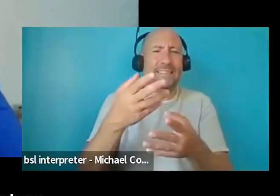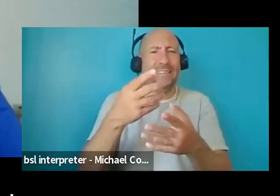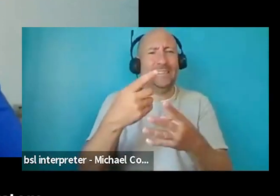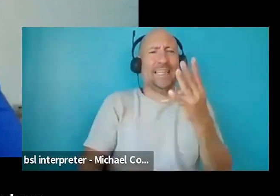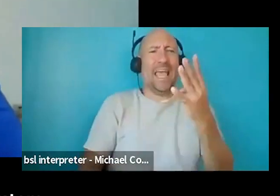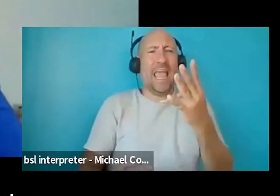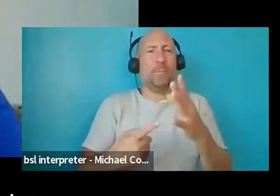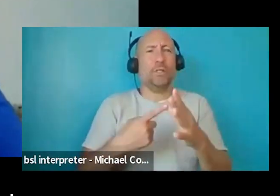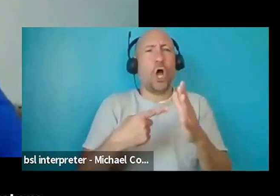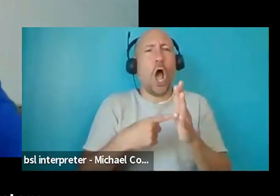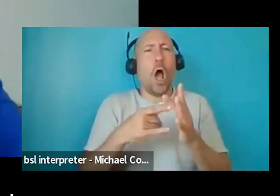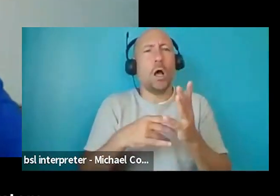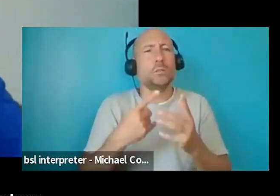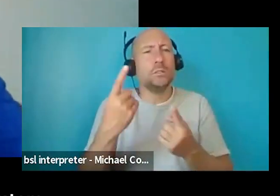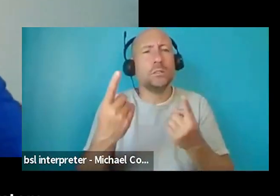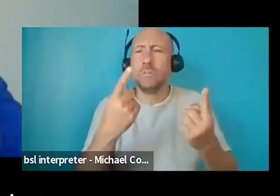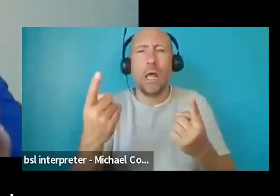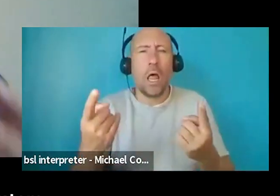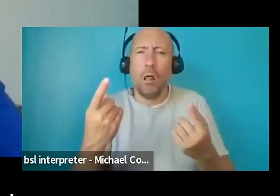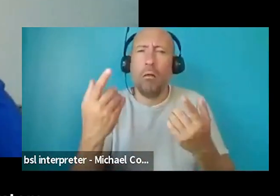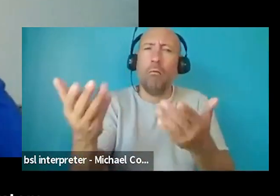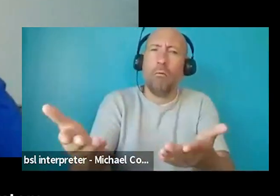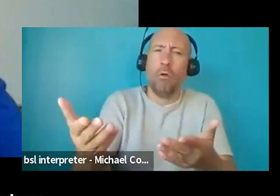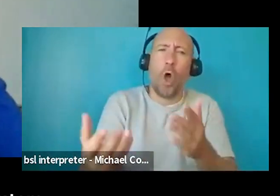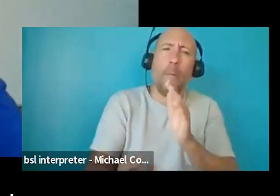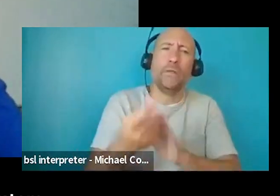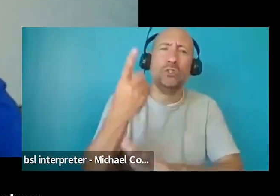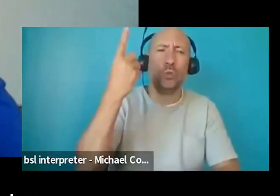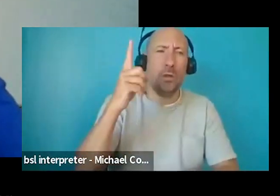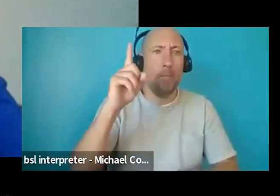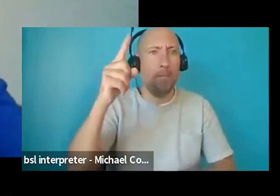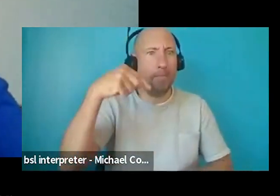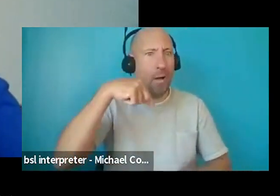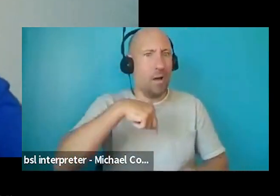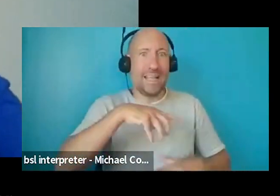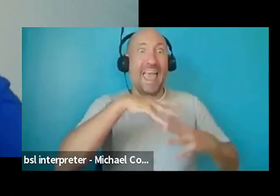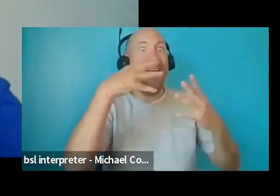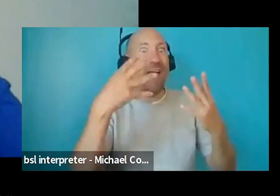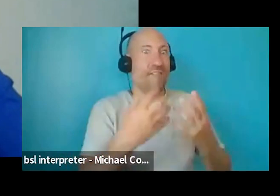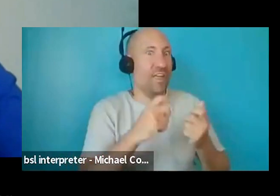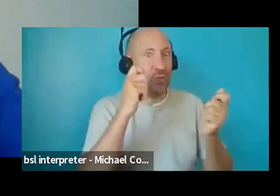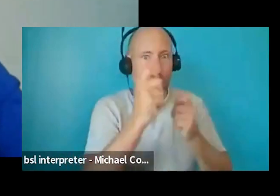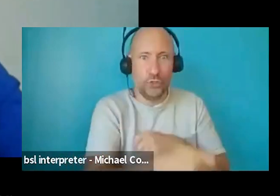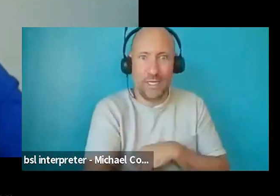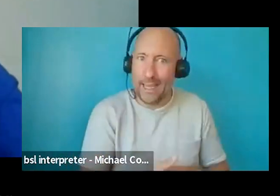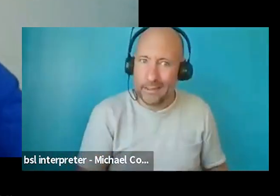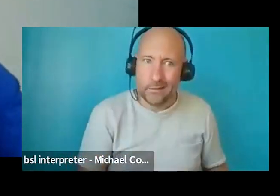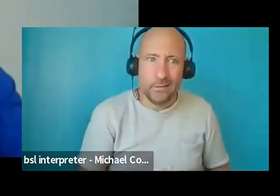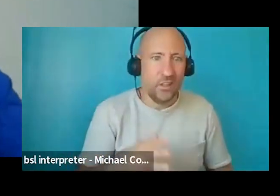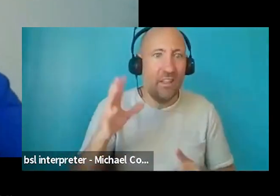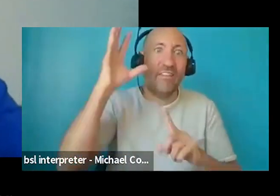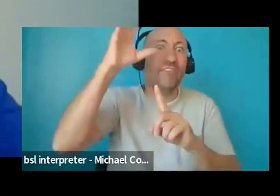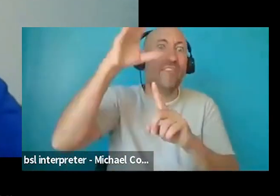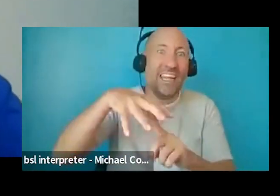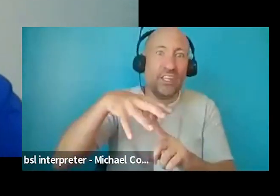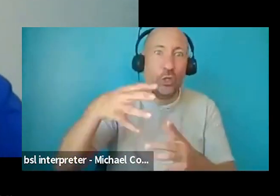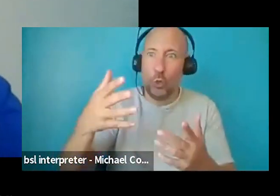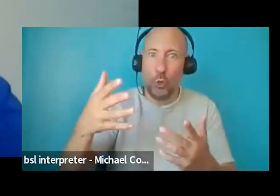we realize that it's the entire ecosystem has to change. So a venue, for example, in order to be able to